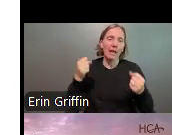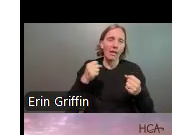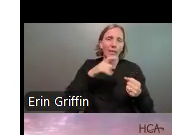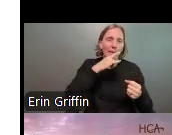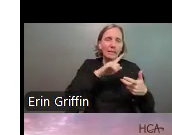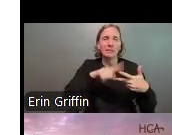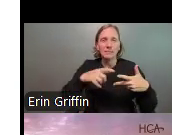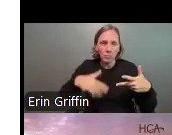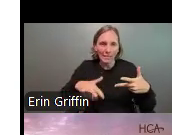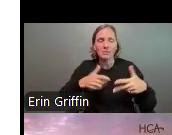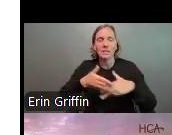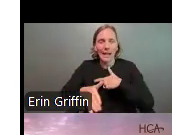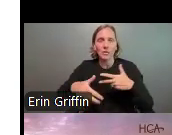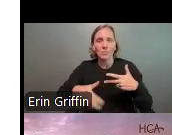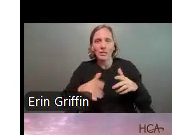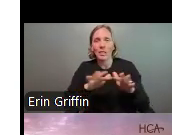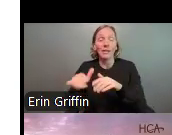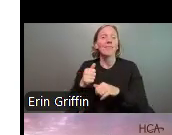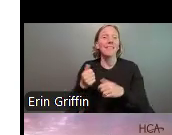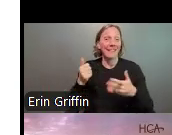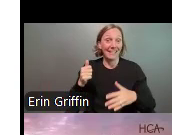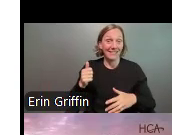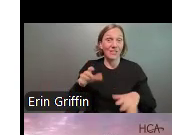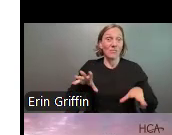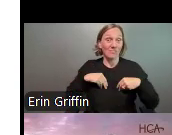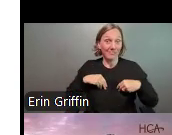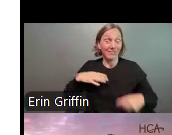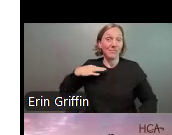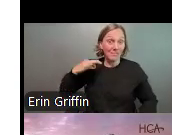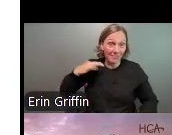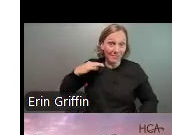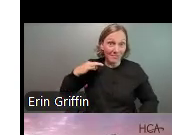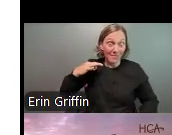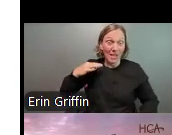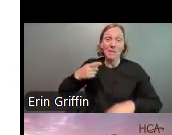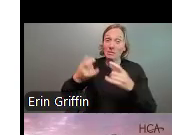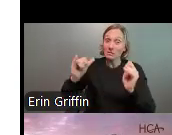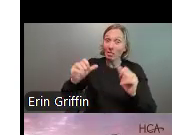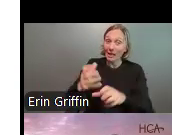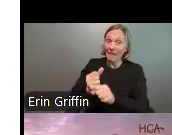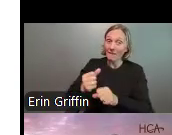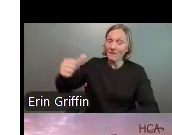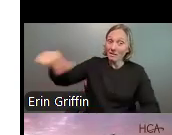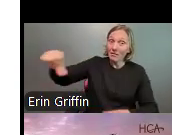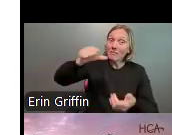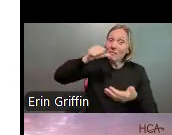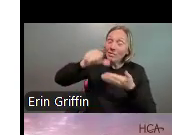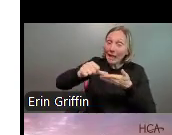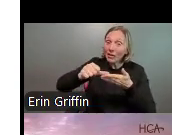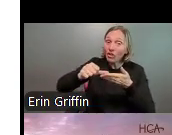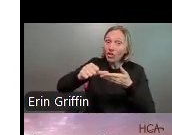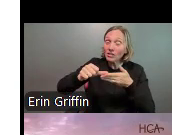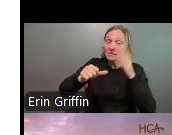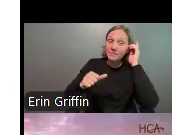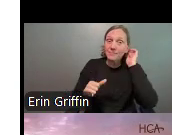the eligibility requirements for Apple Health expansion, and their coverage in one of those programs has ended, but were able